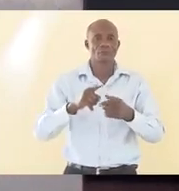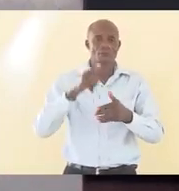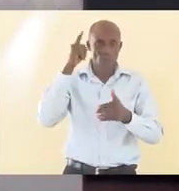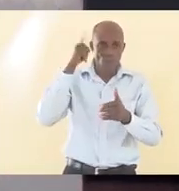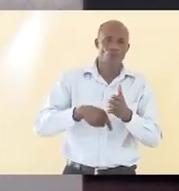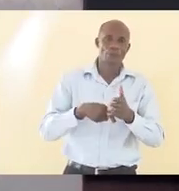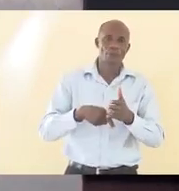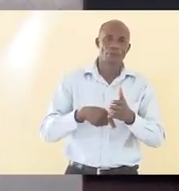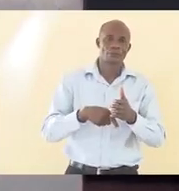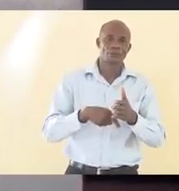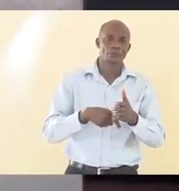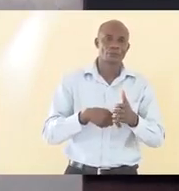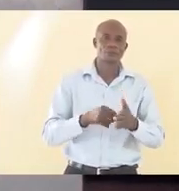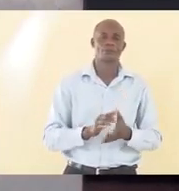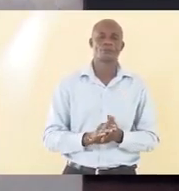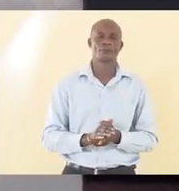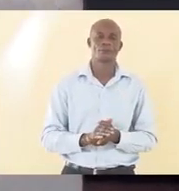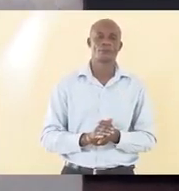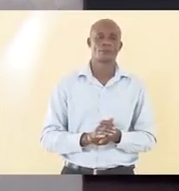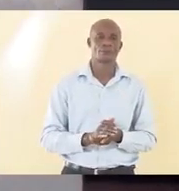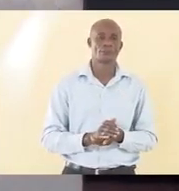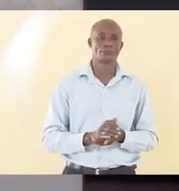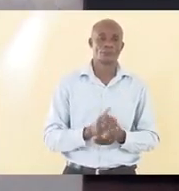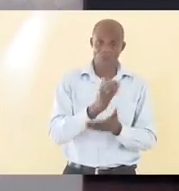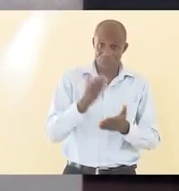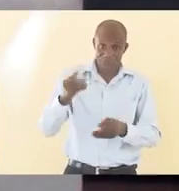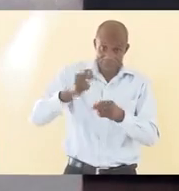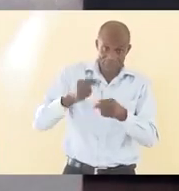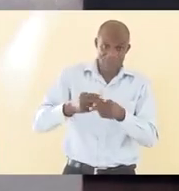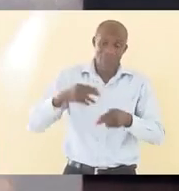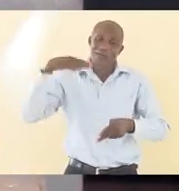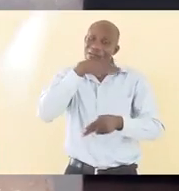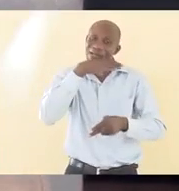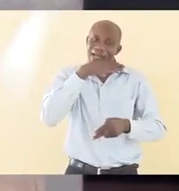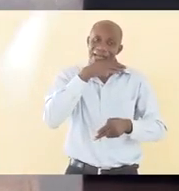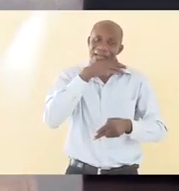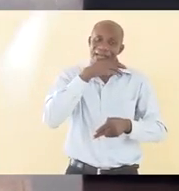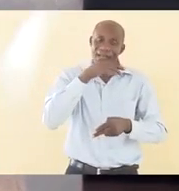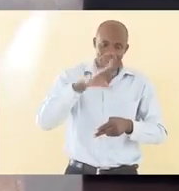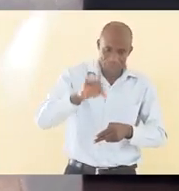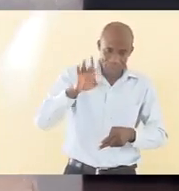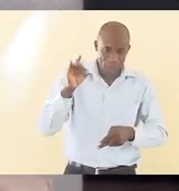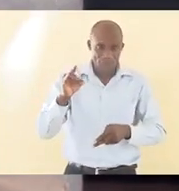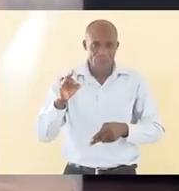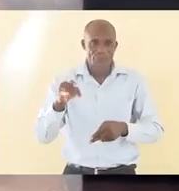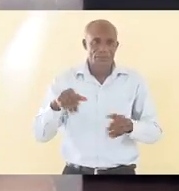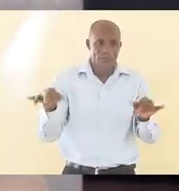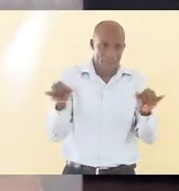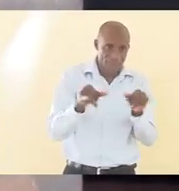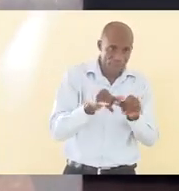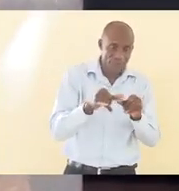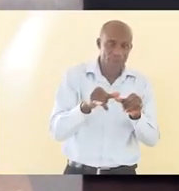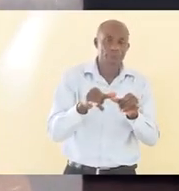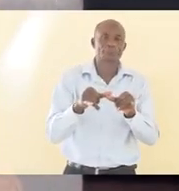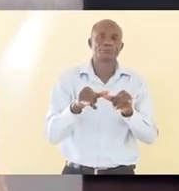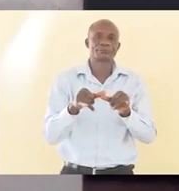fact of what is the lie detector. Many of you know that there's something called lie detector. that all the lie detector does is measure